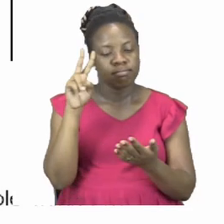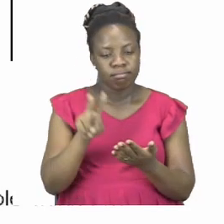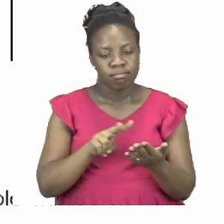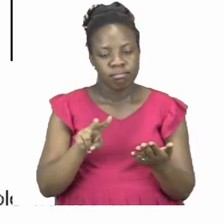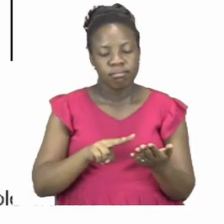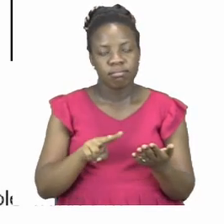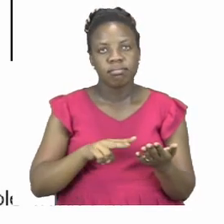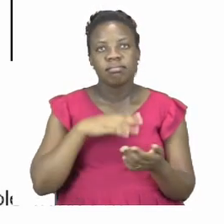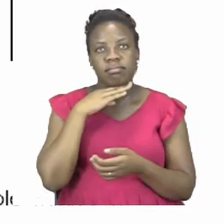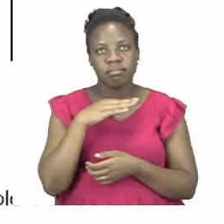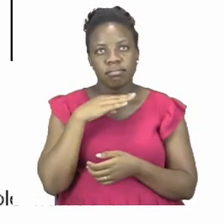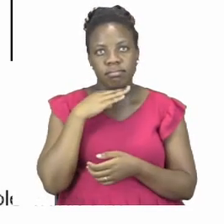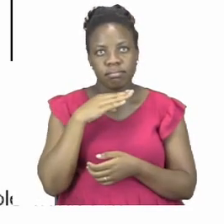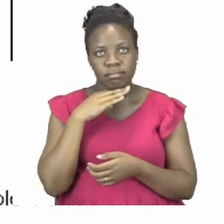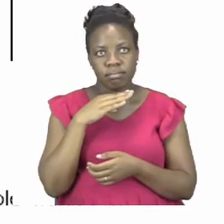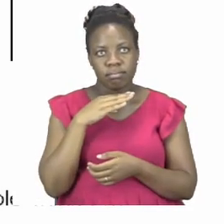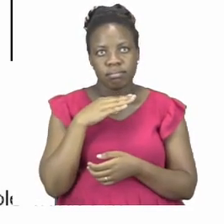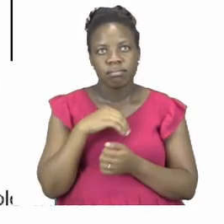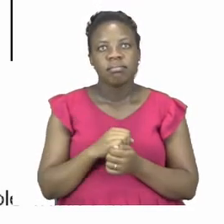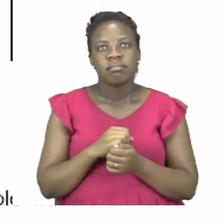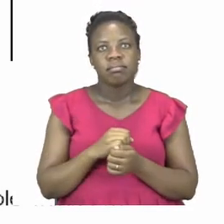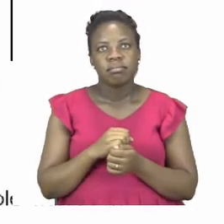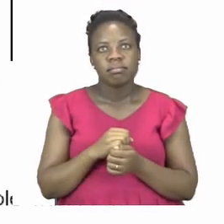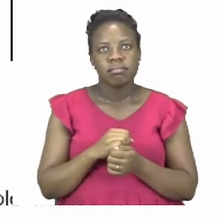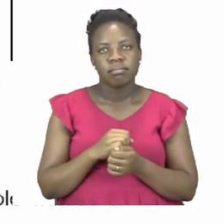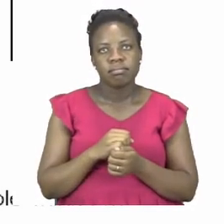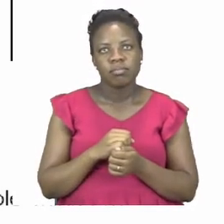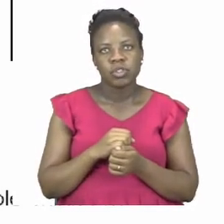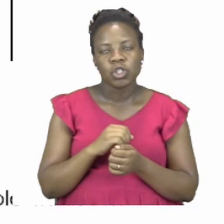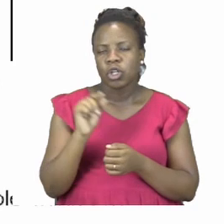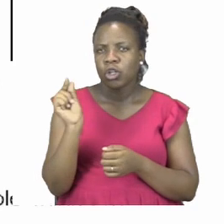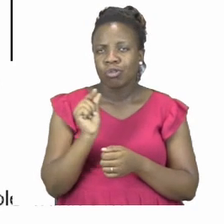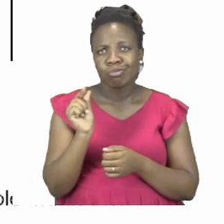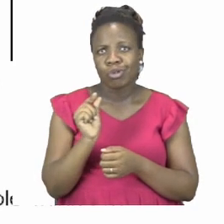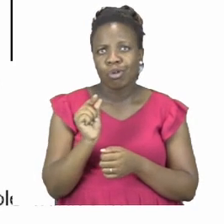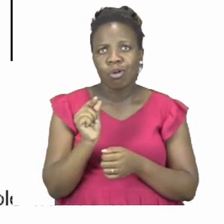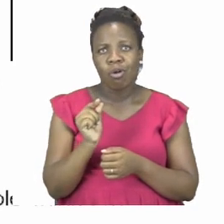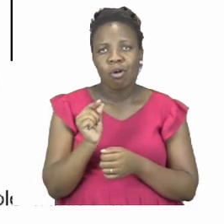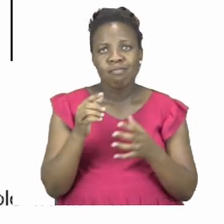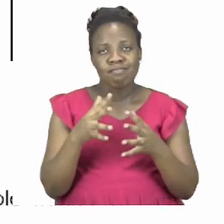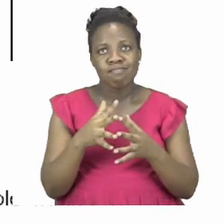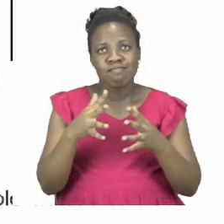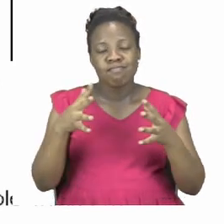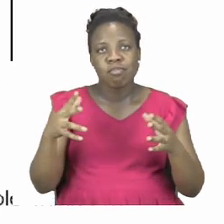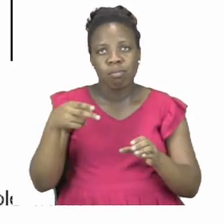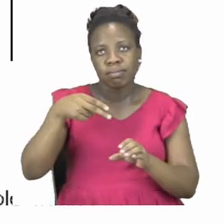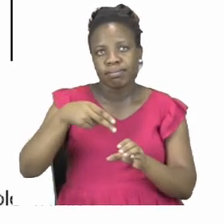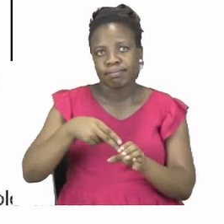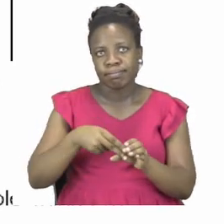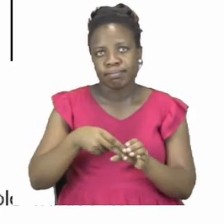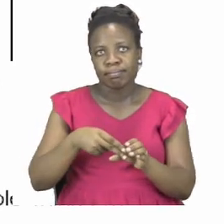reading about a tale of little big fuel. I'm sure this